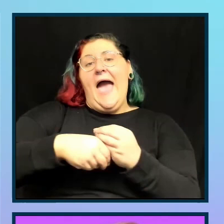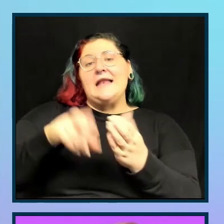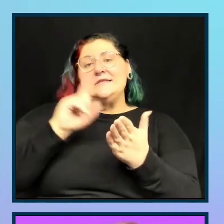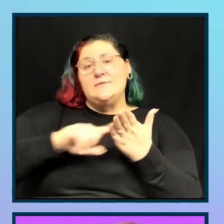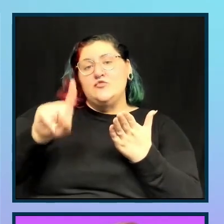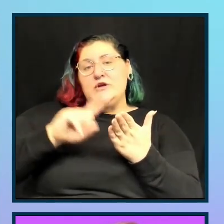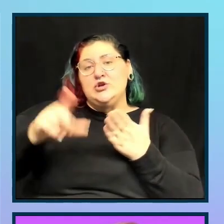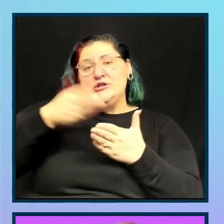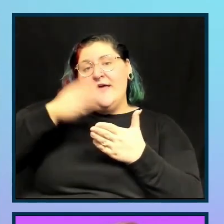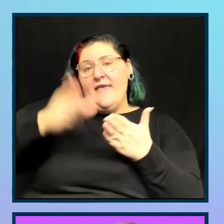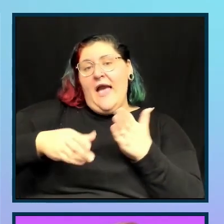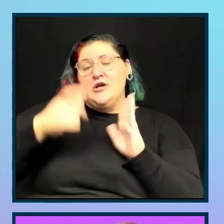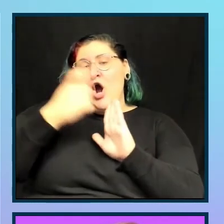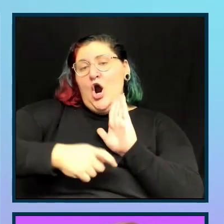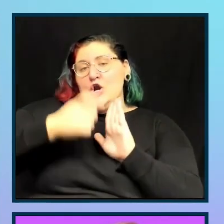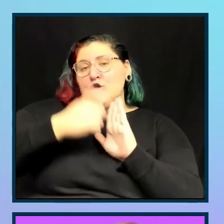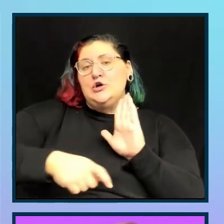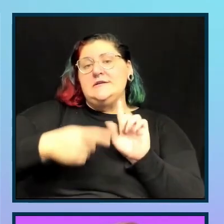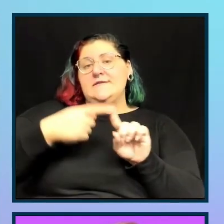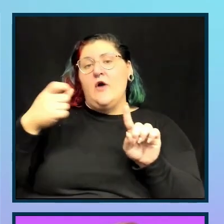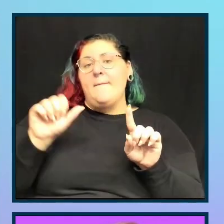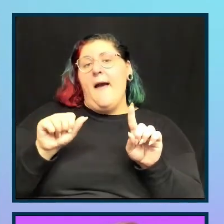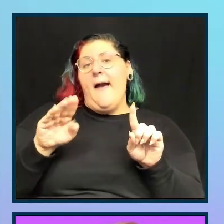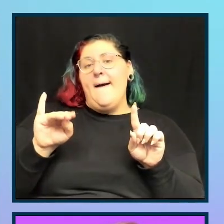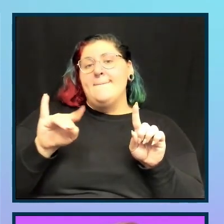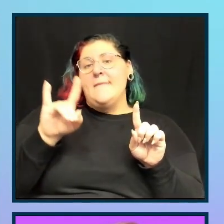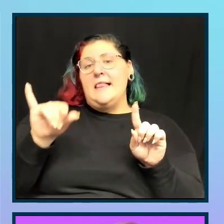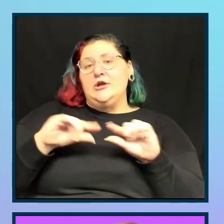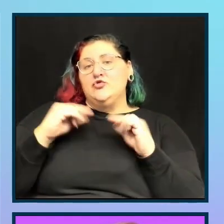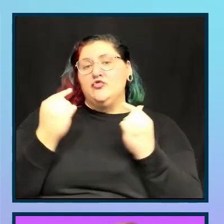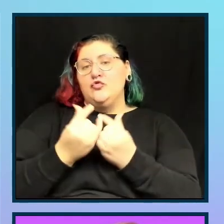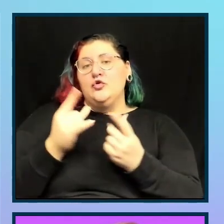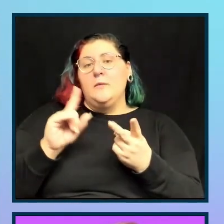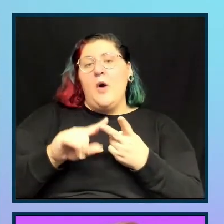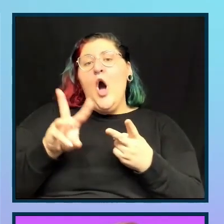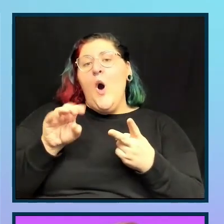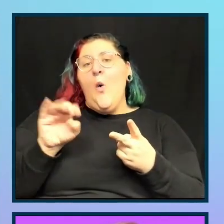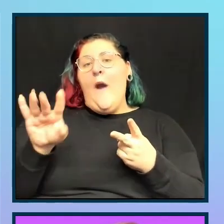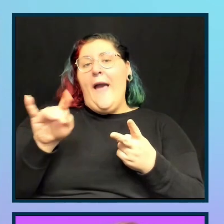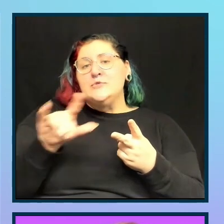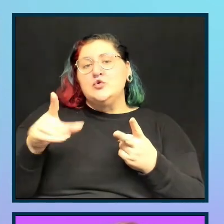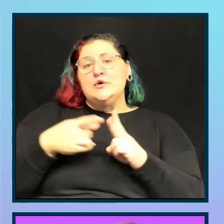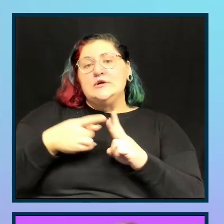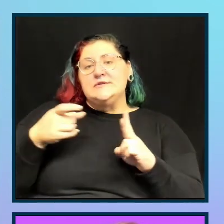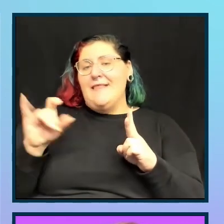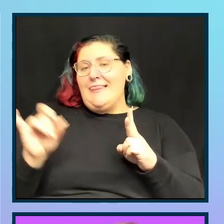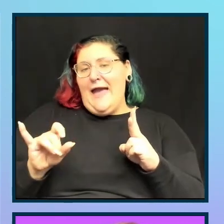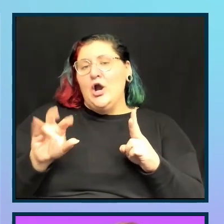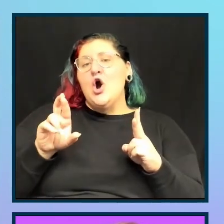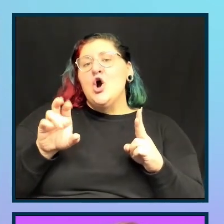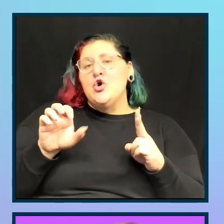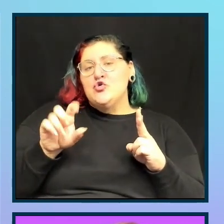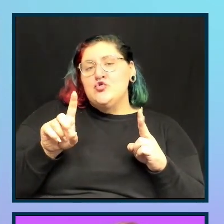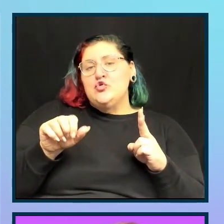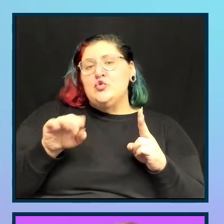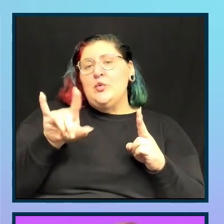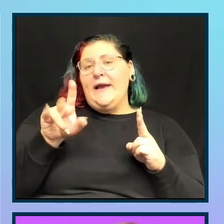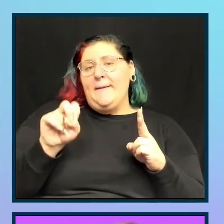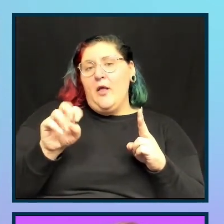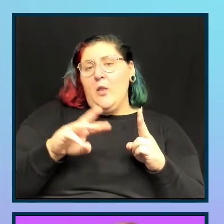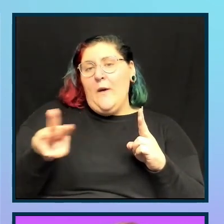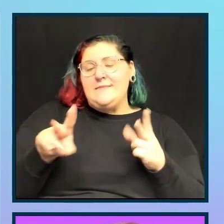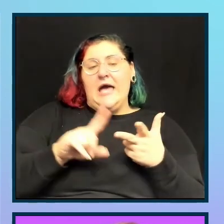in Northern Canada who might be in Northwest Territories or Nunavut, or you even have kids who